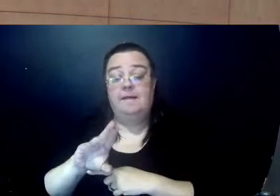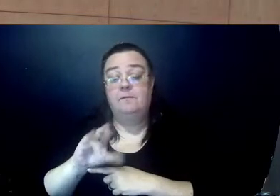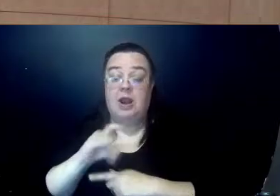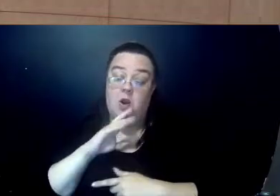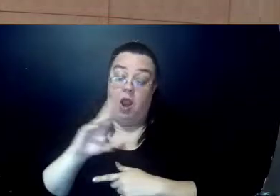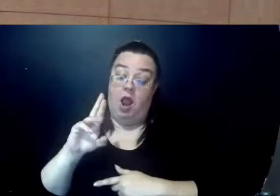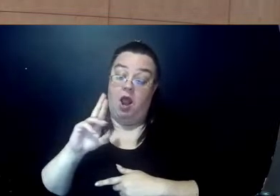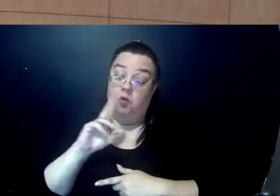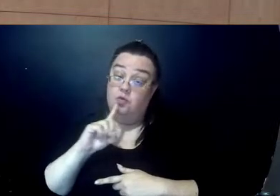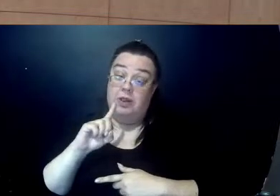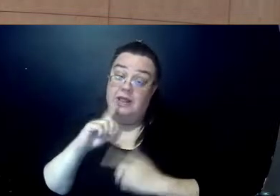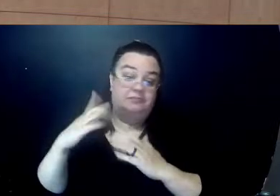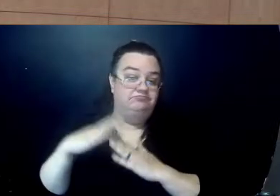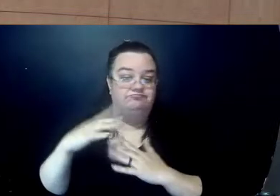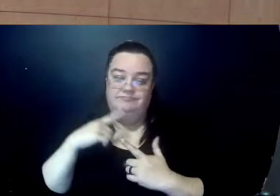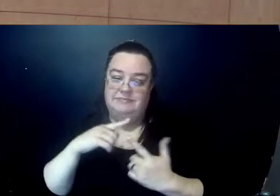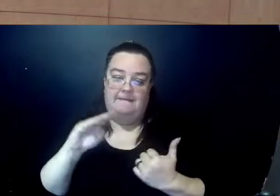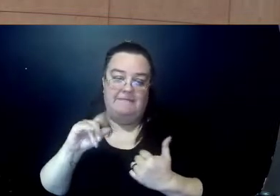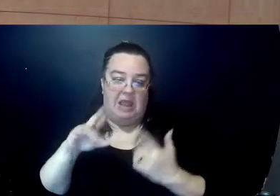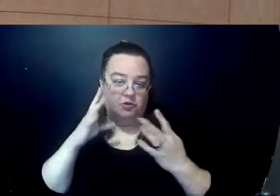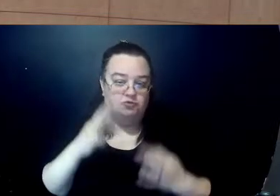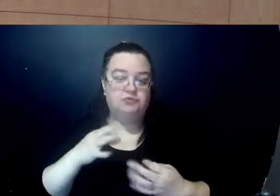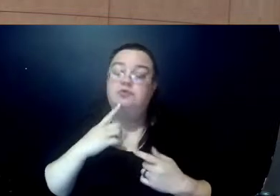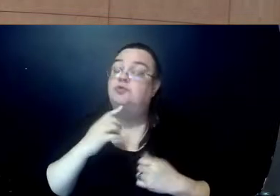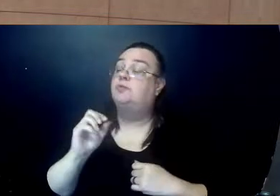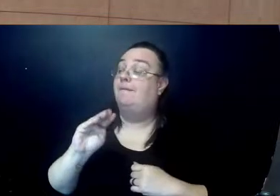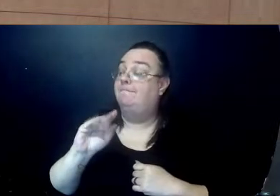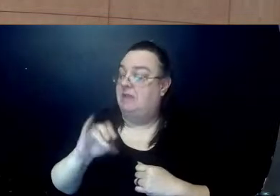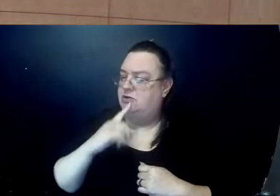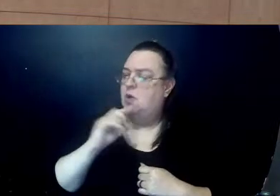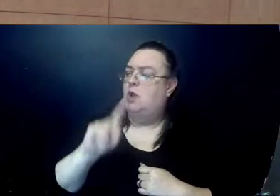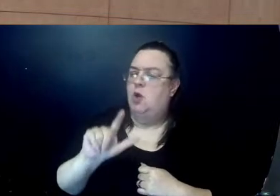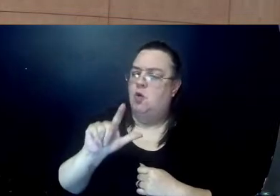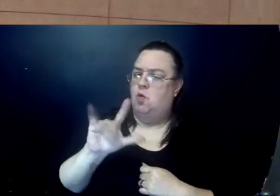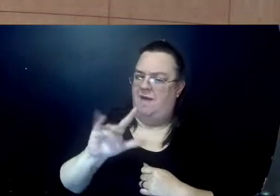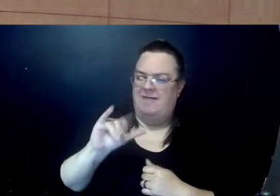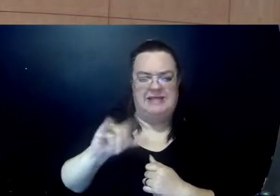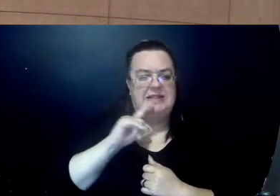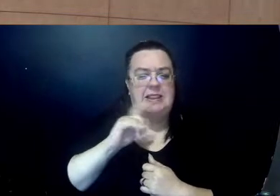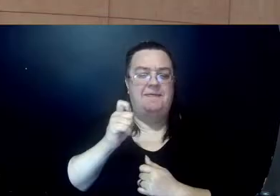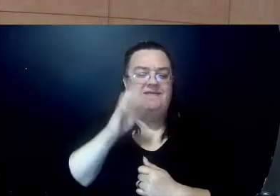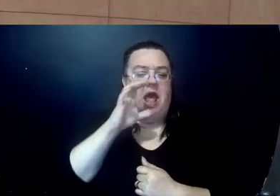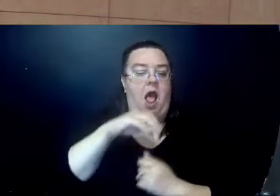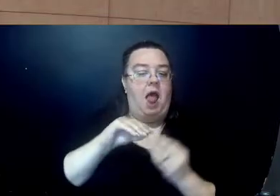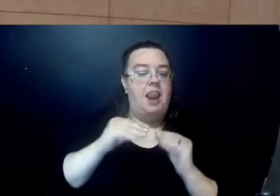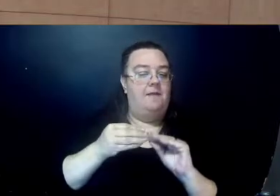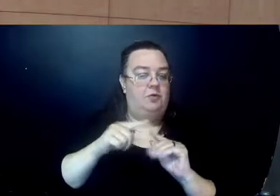discretion. How about 25? That'll be an odd number to keep track of.